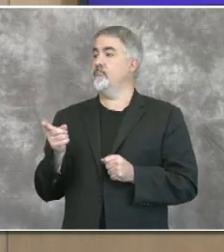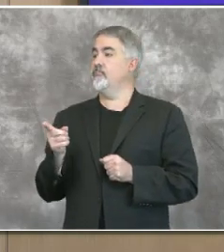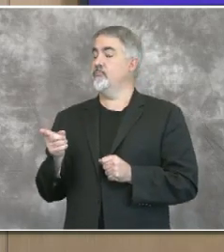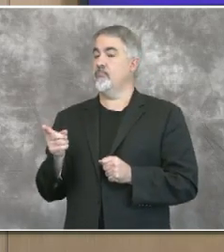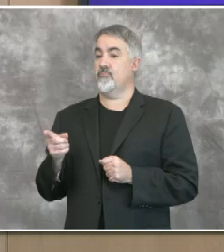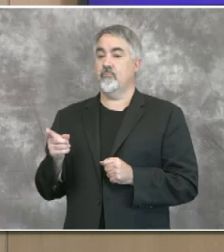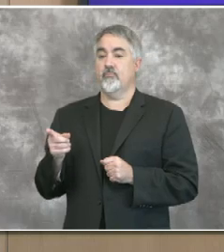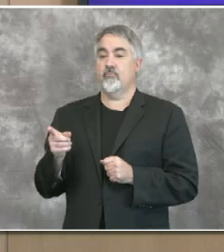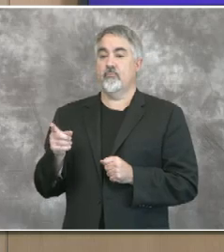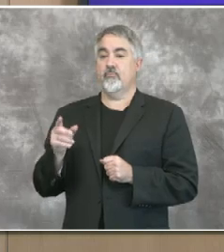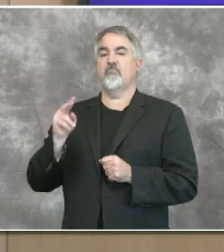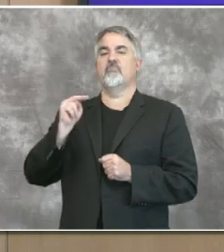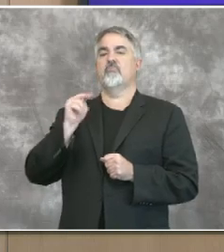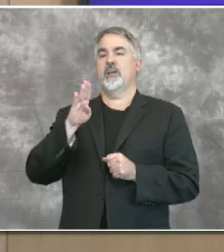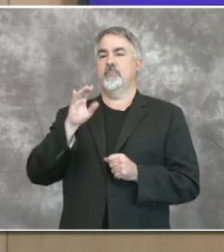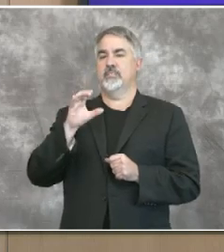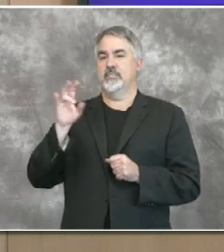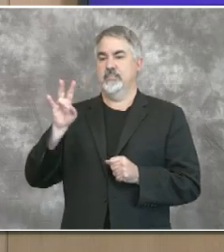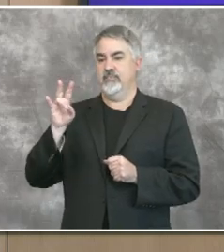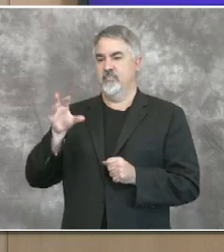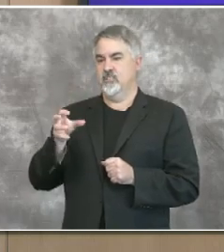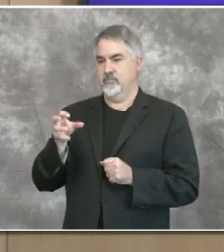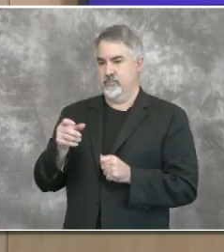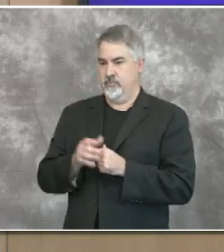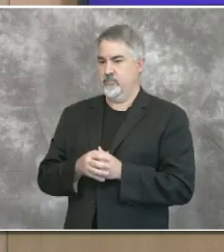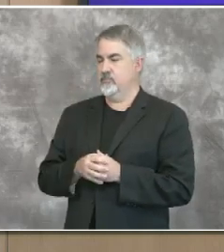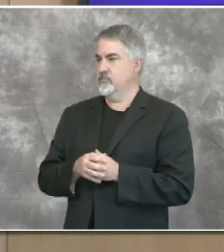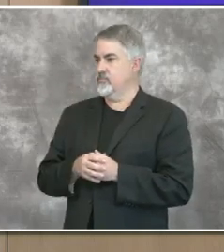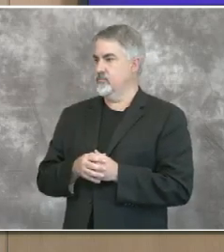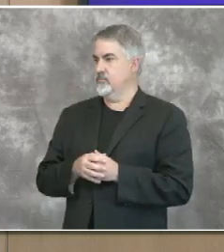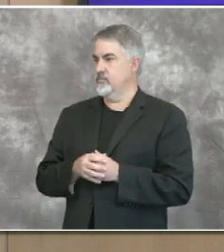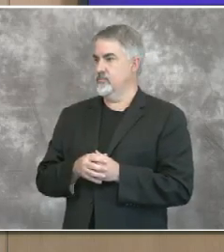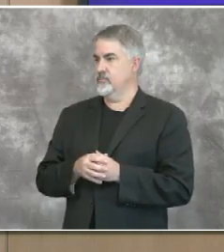NBC 7, please state your name and question.